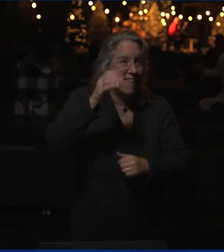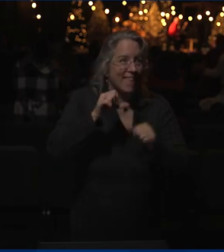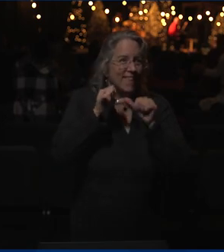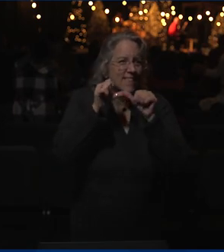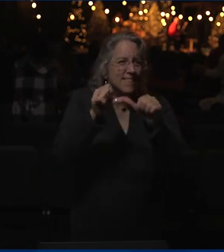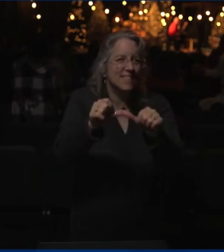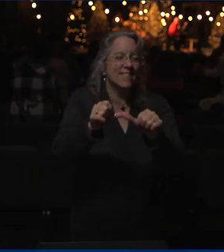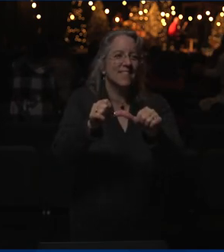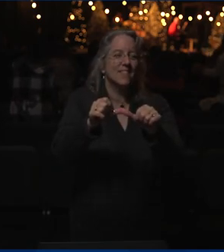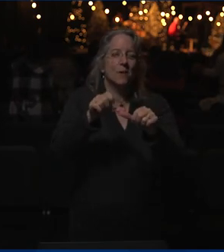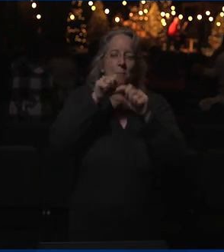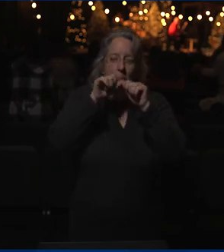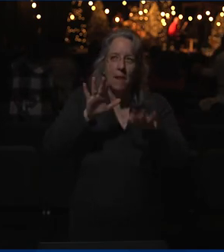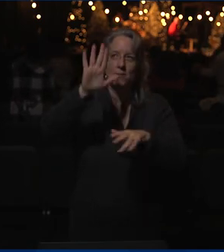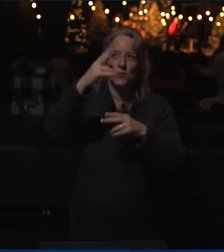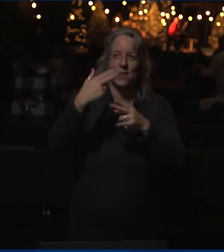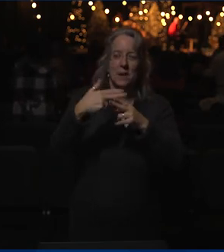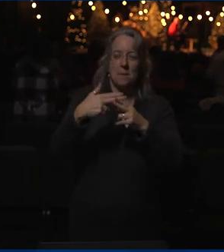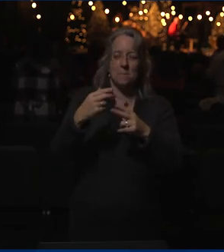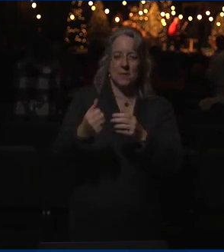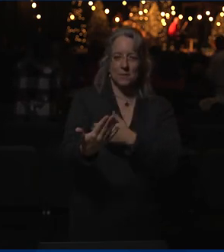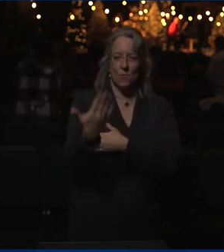your name this morning.